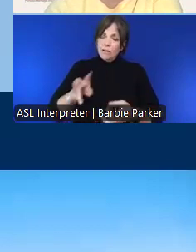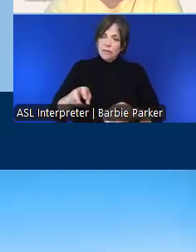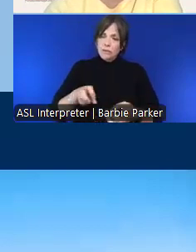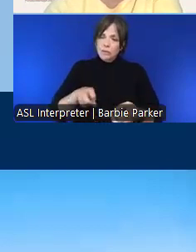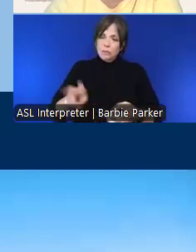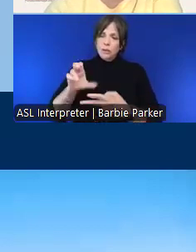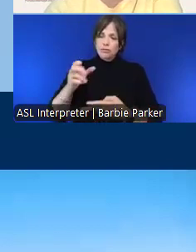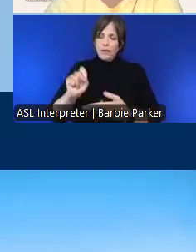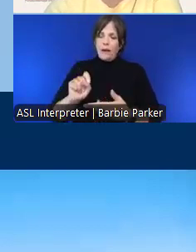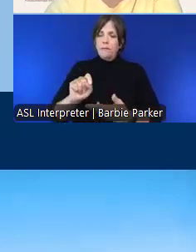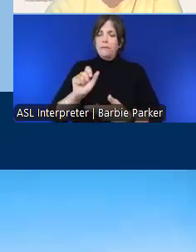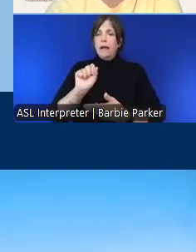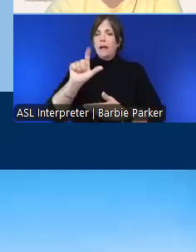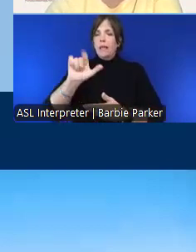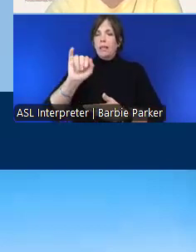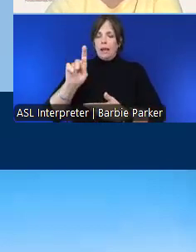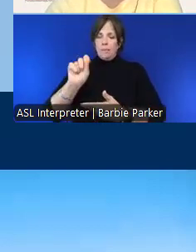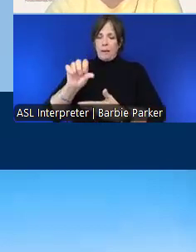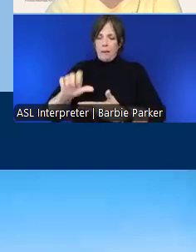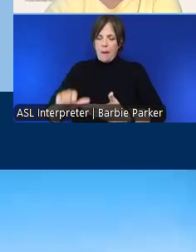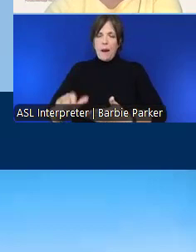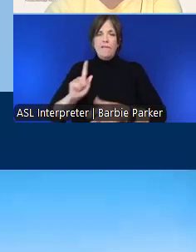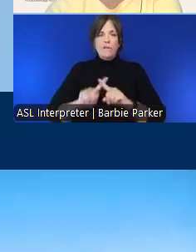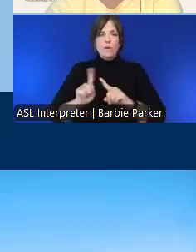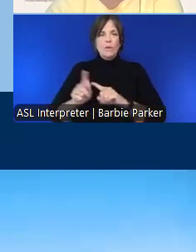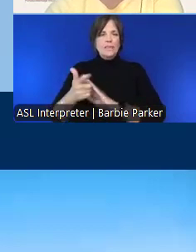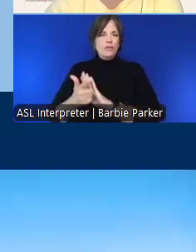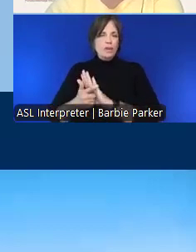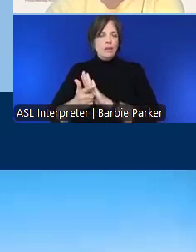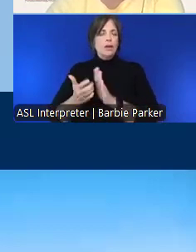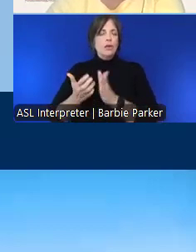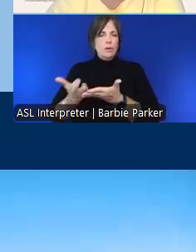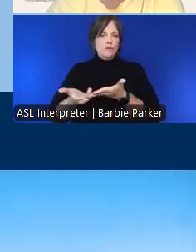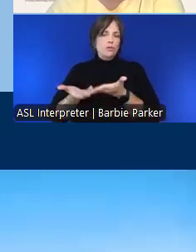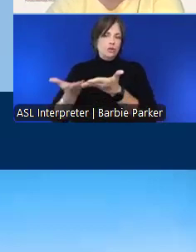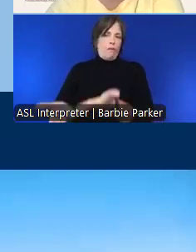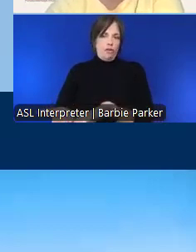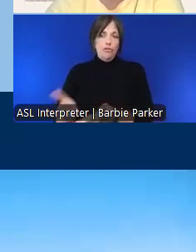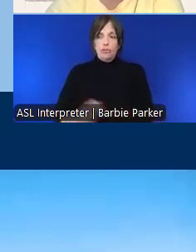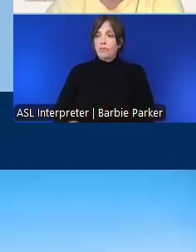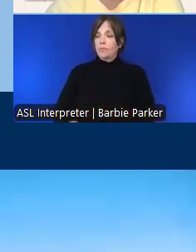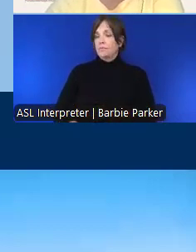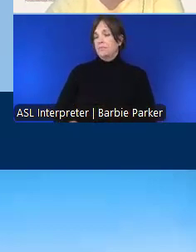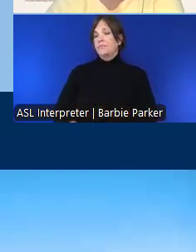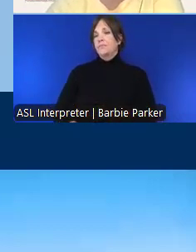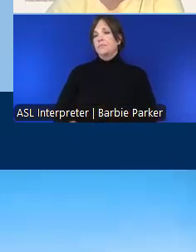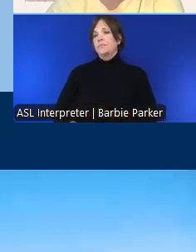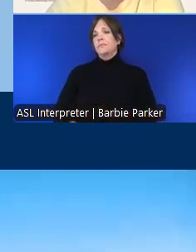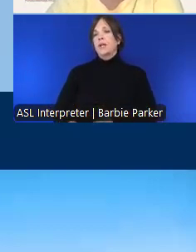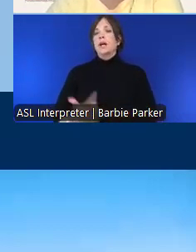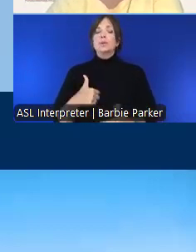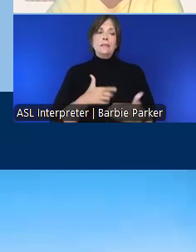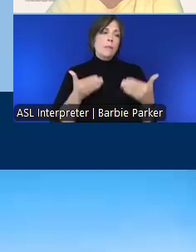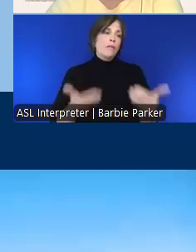few of the links for our legal resources. And so as I move us ahead, you know, the issue of forced